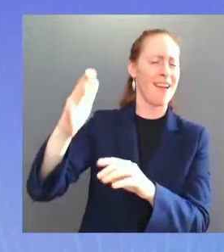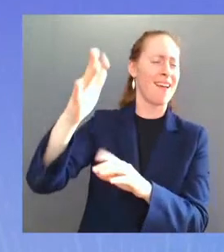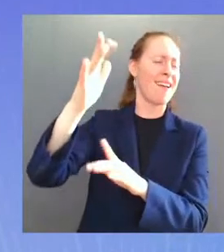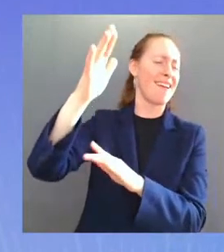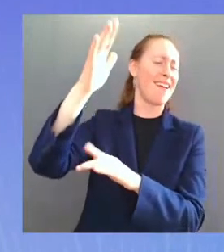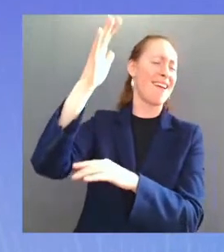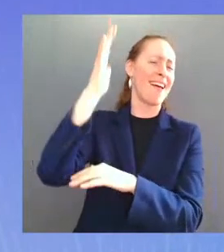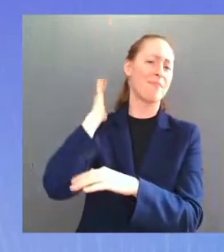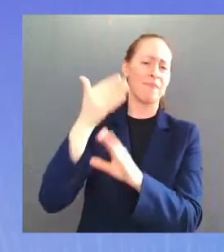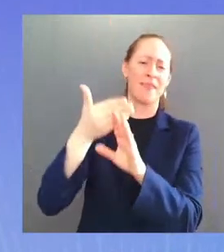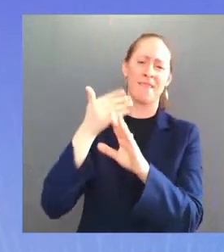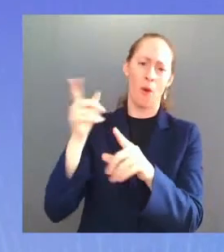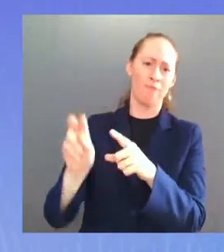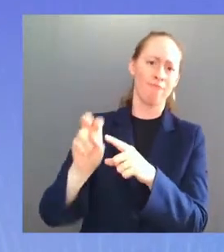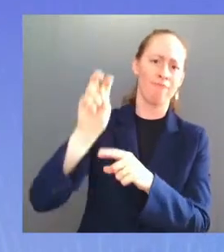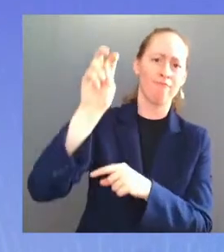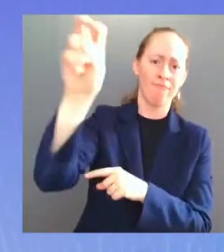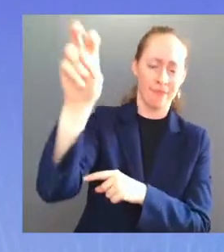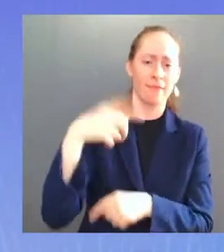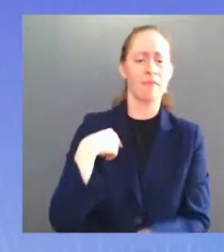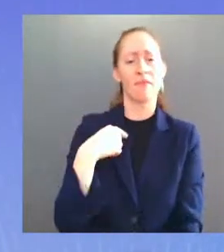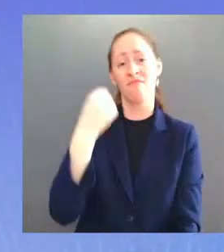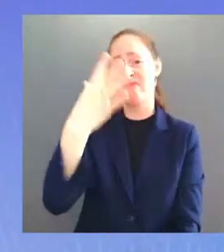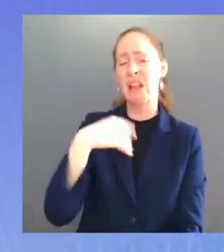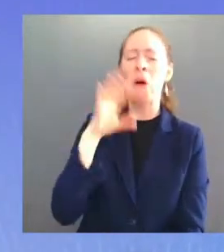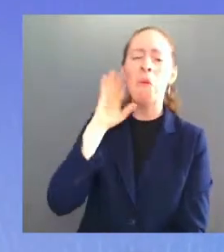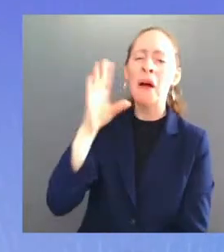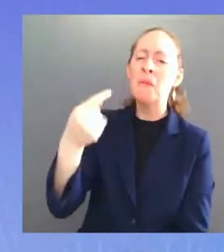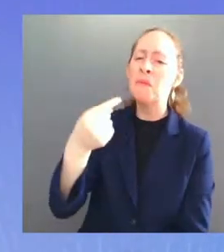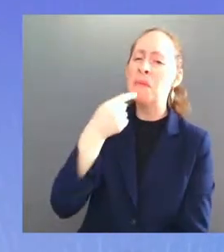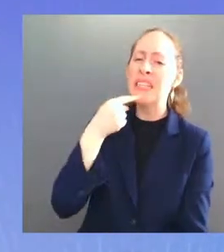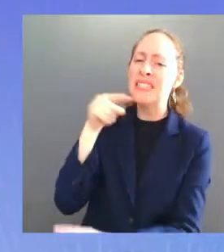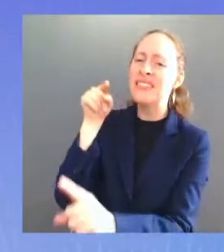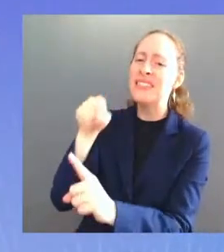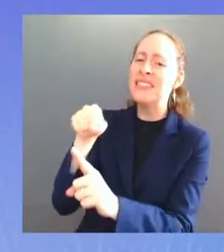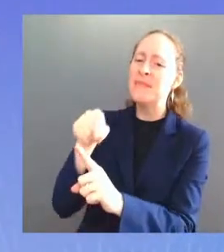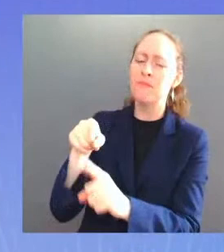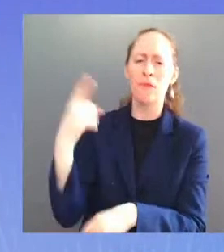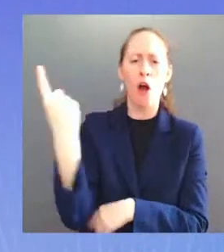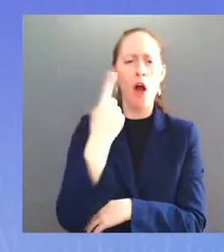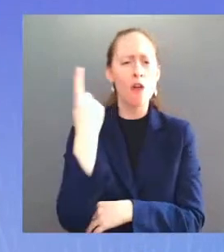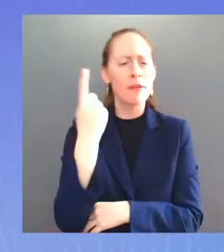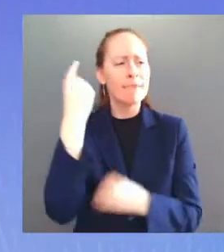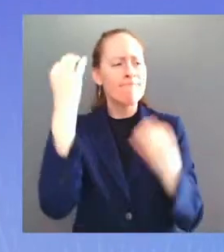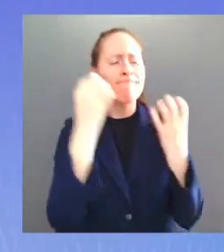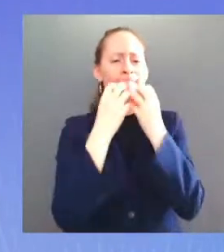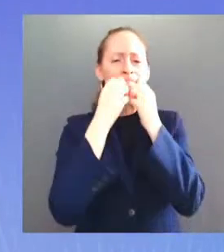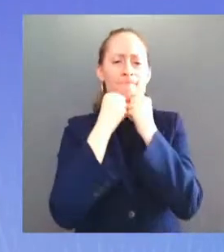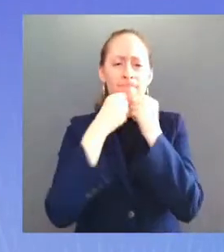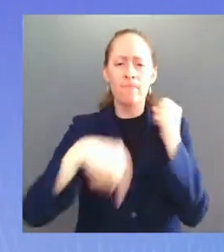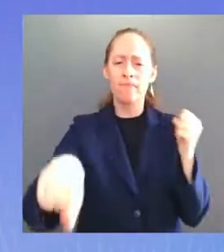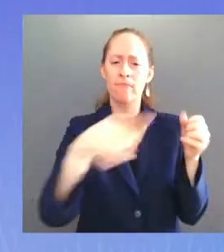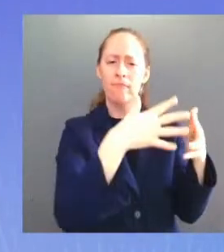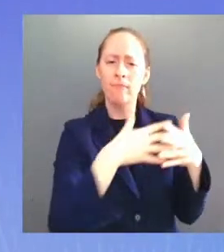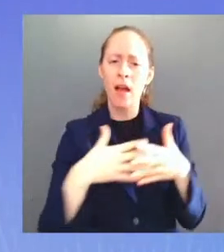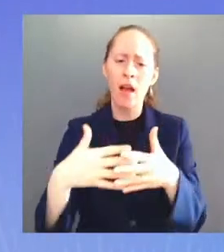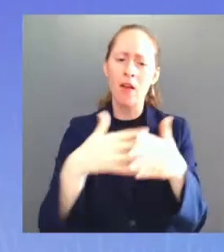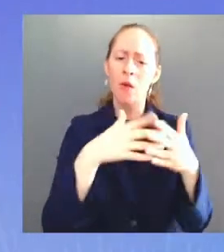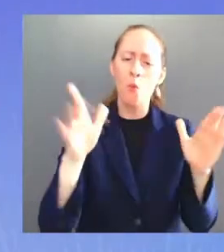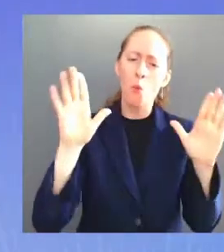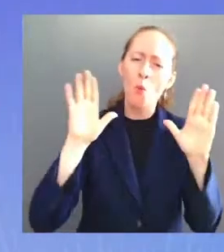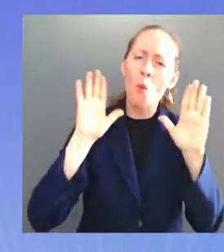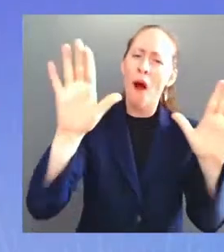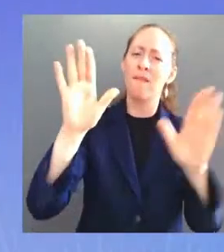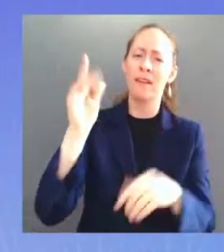Justice Breyer. He's a patriot, an extraordinary public service, and a great justice of the Supreme Court. And folks,